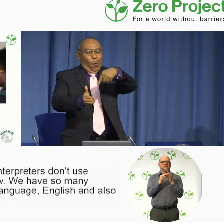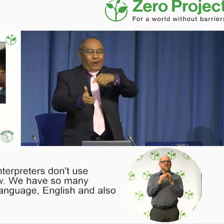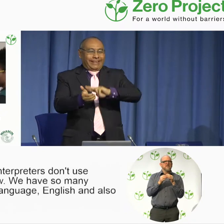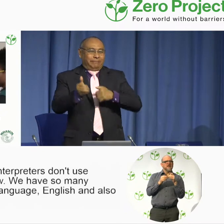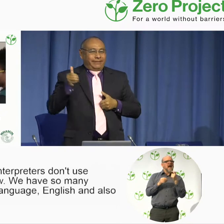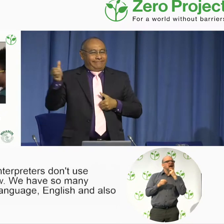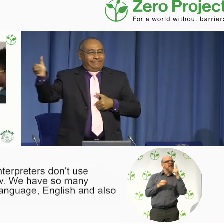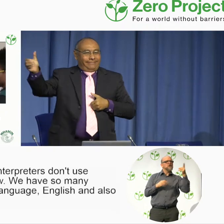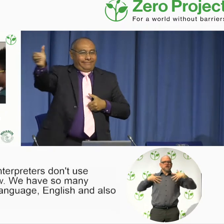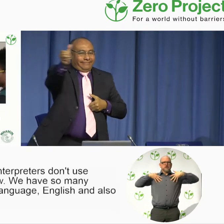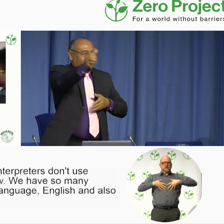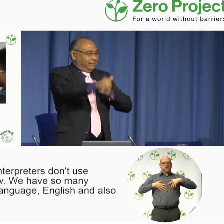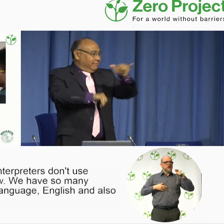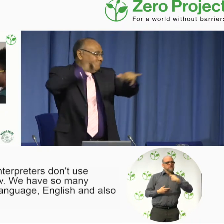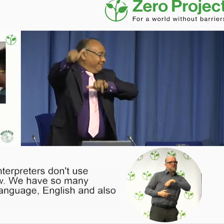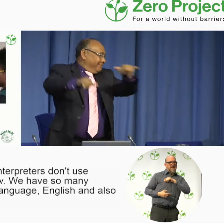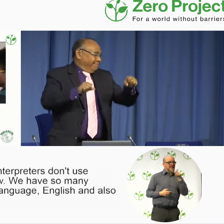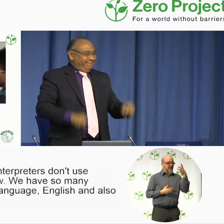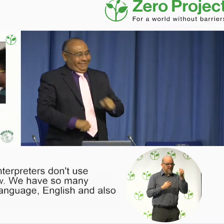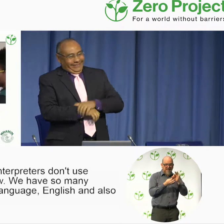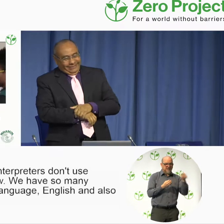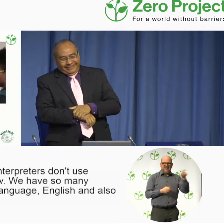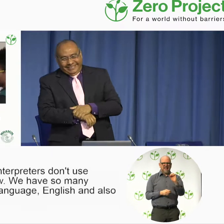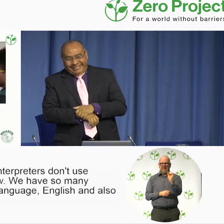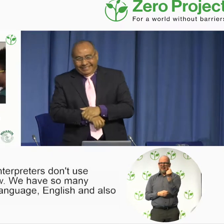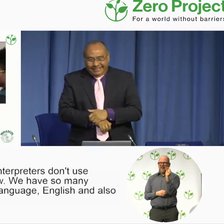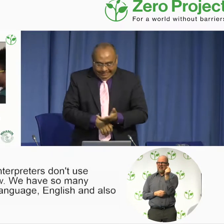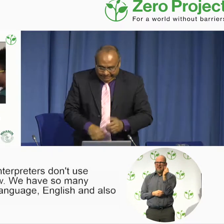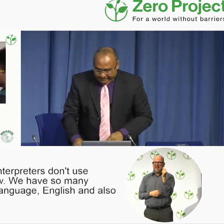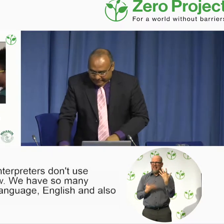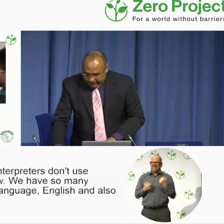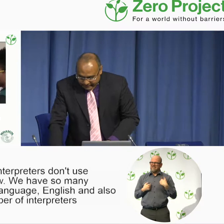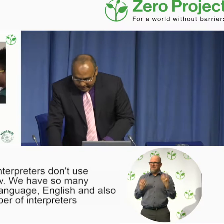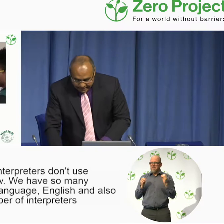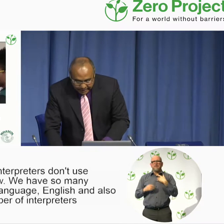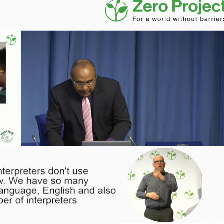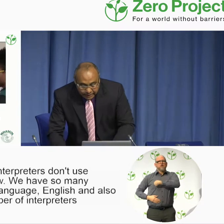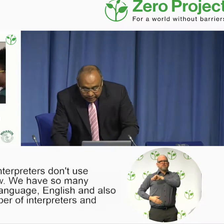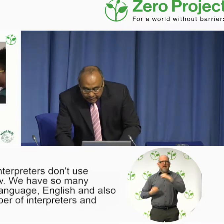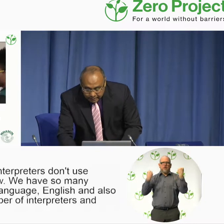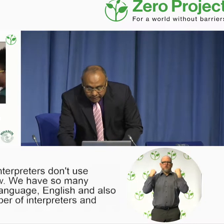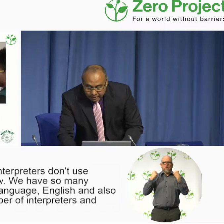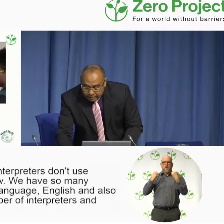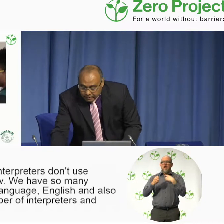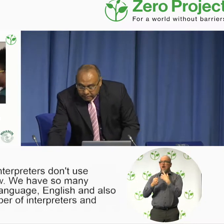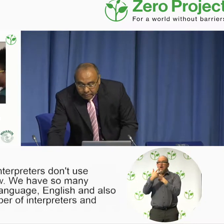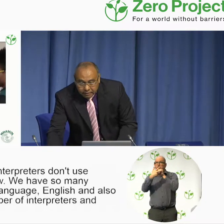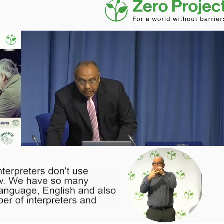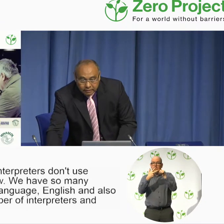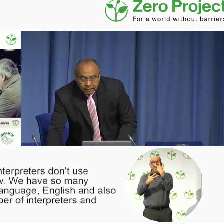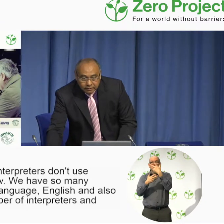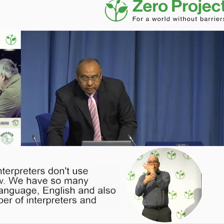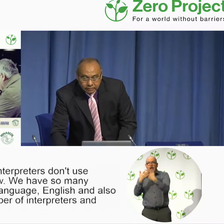also Spanish. In the future, we hope that that number of interpreters knowing